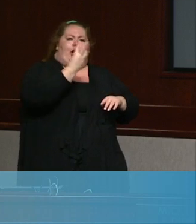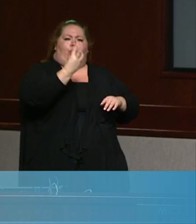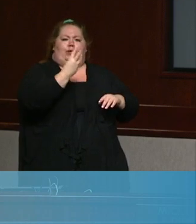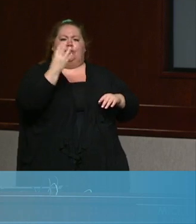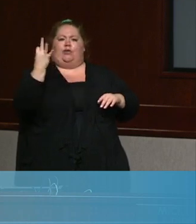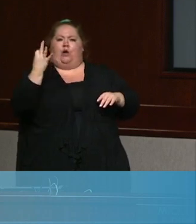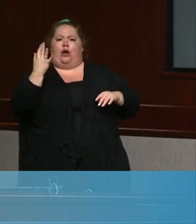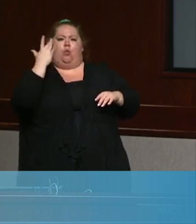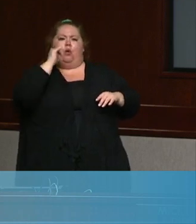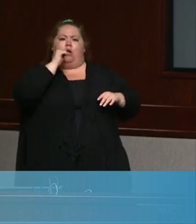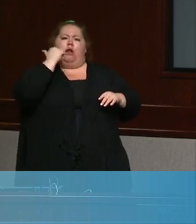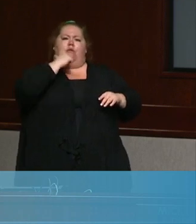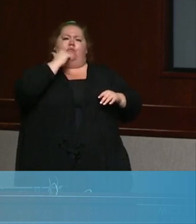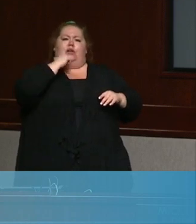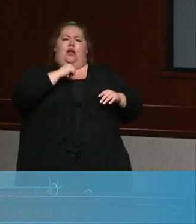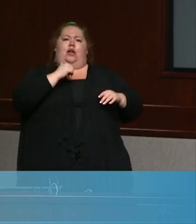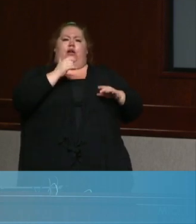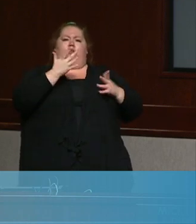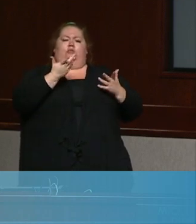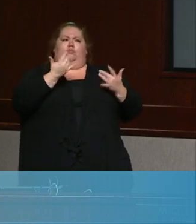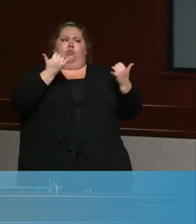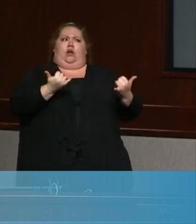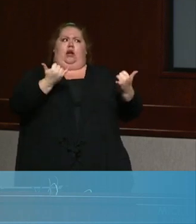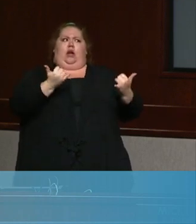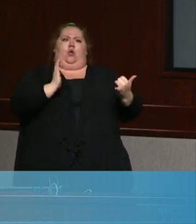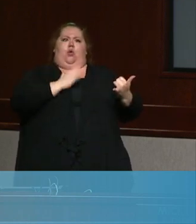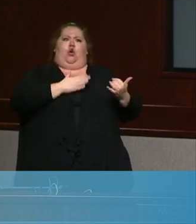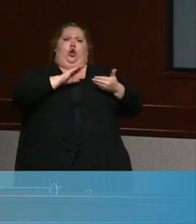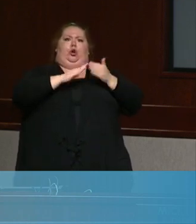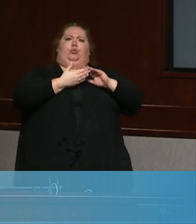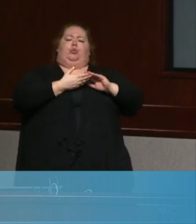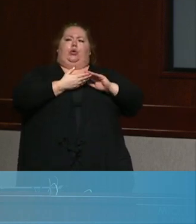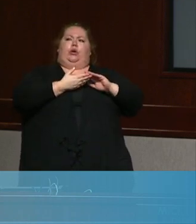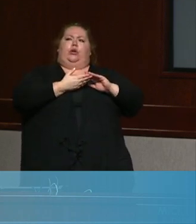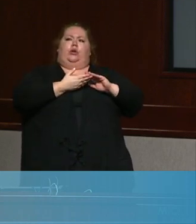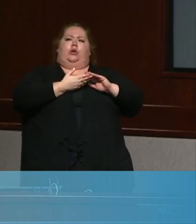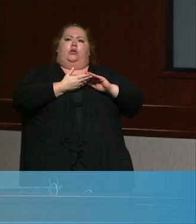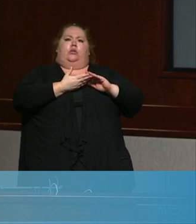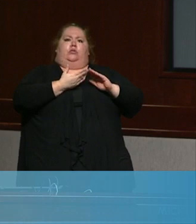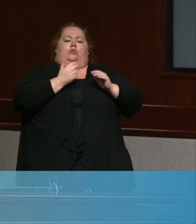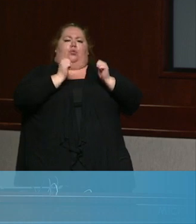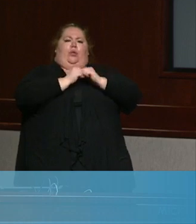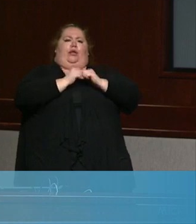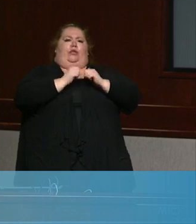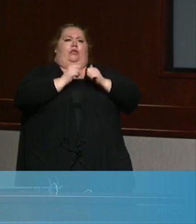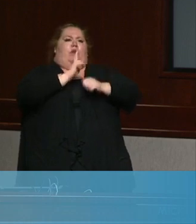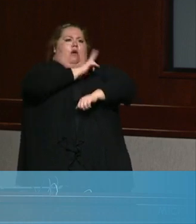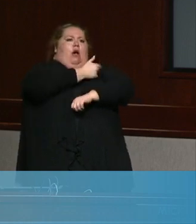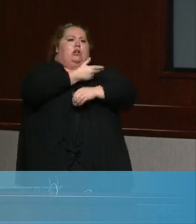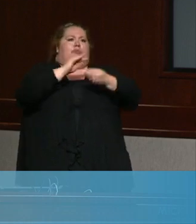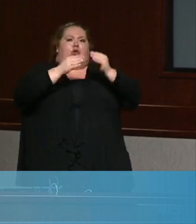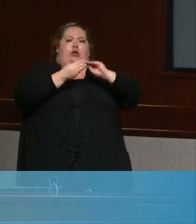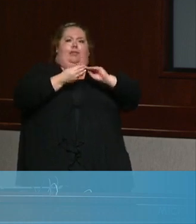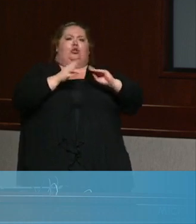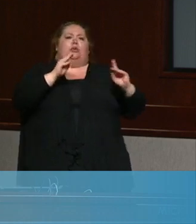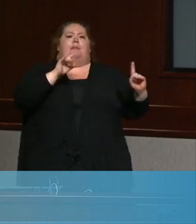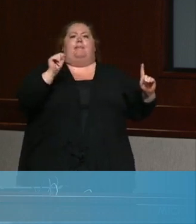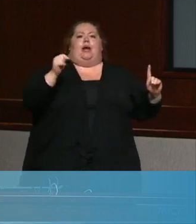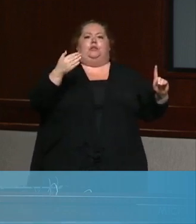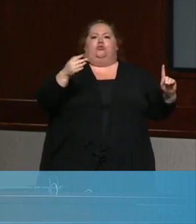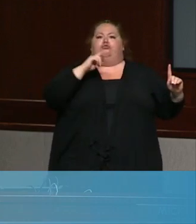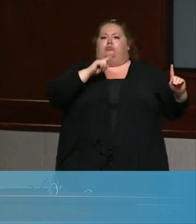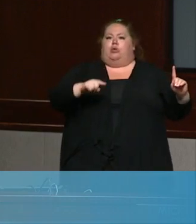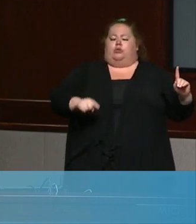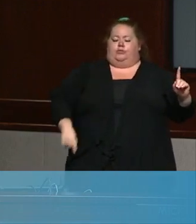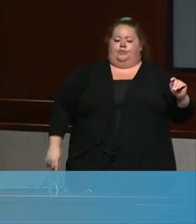day? Especially considering where we are with our hospital numbers? We'll have Matt respond.